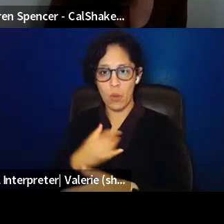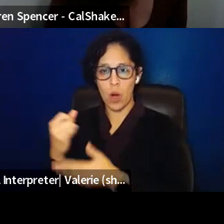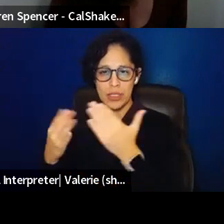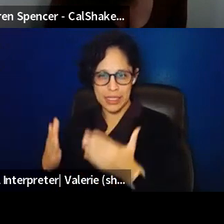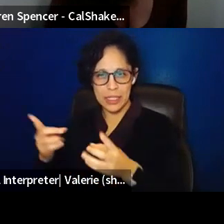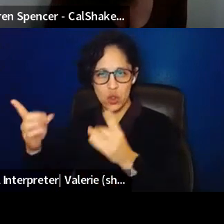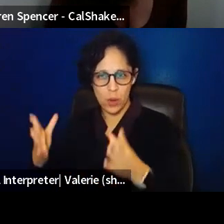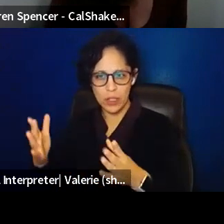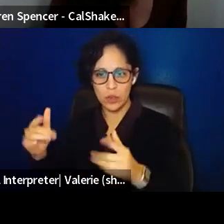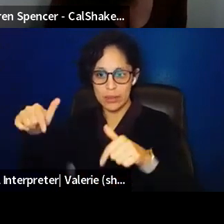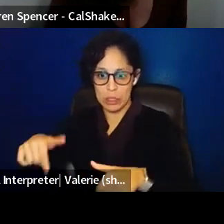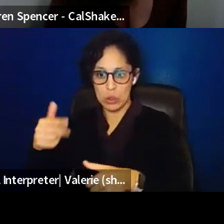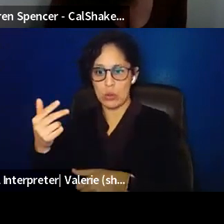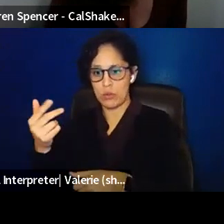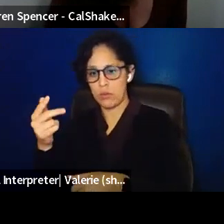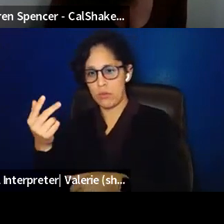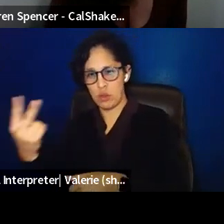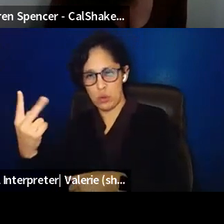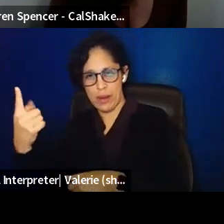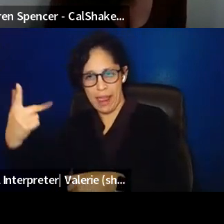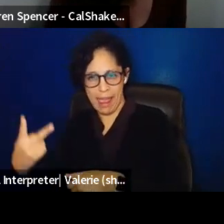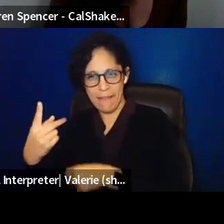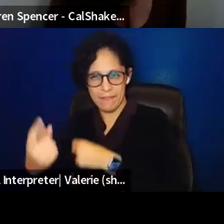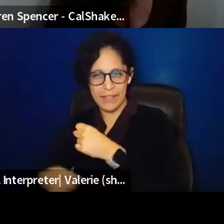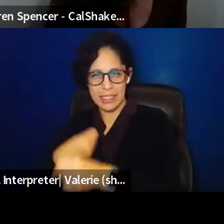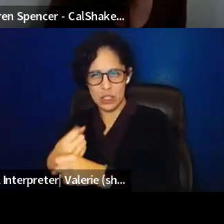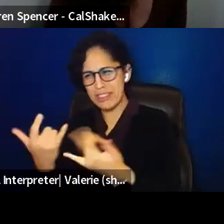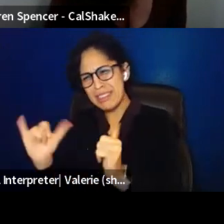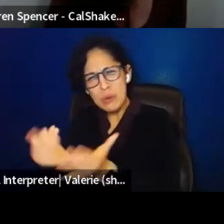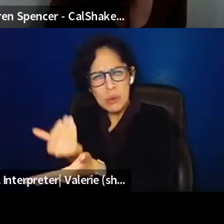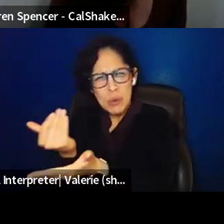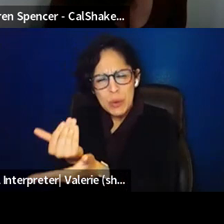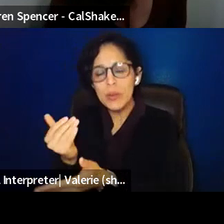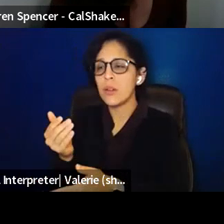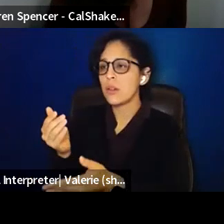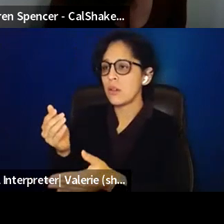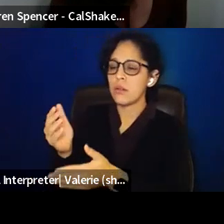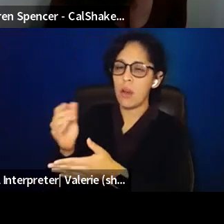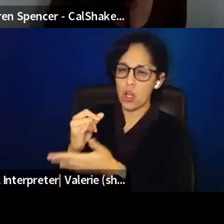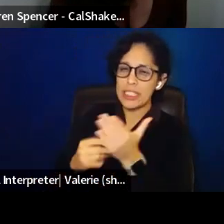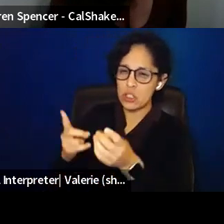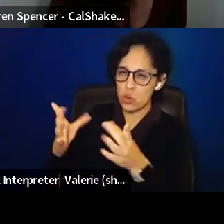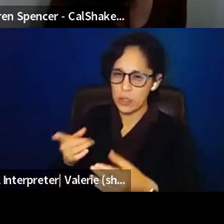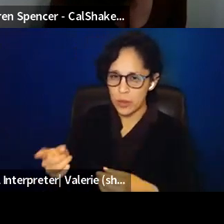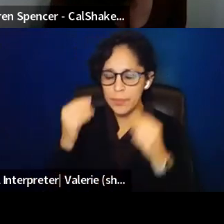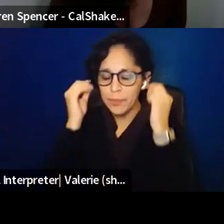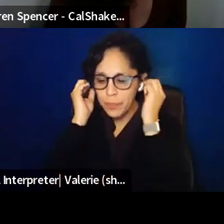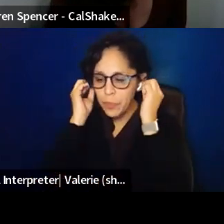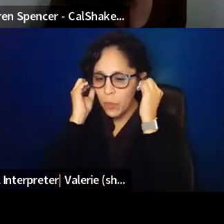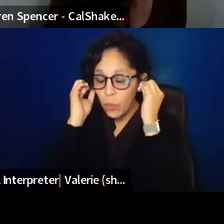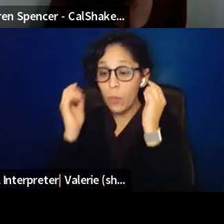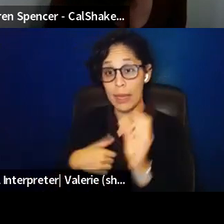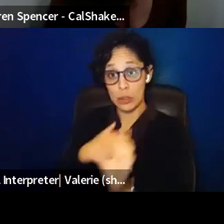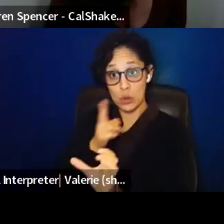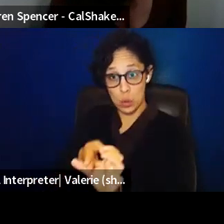here for 2.5 years, given the pandemic, I think we can still say new artistic director. I joined with her